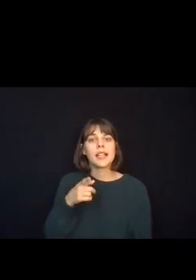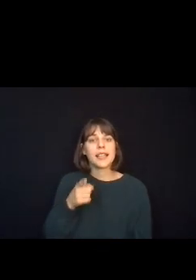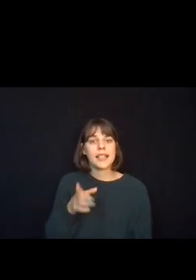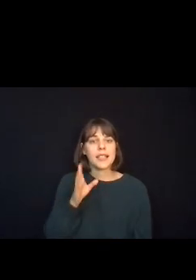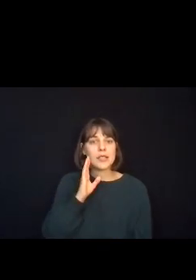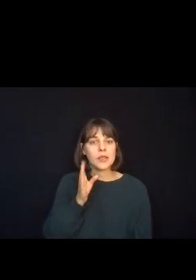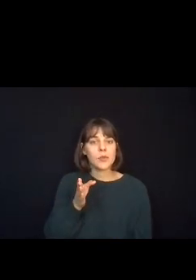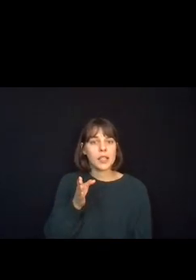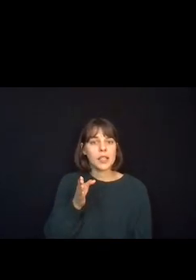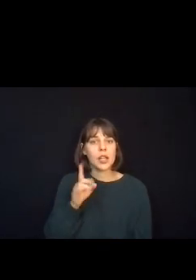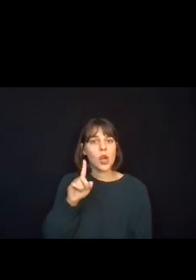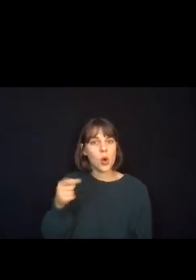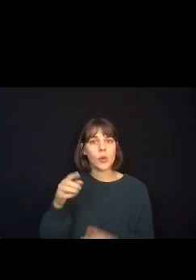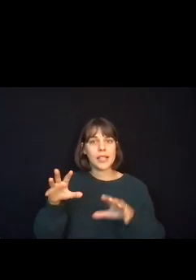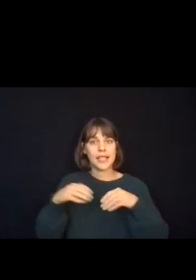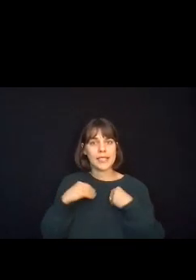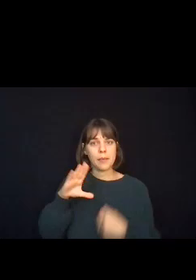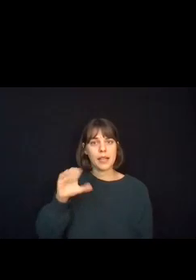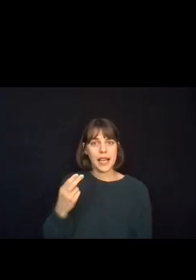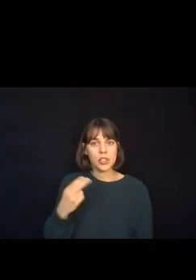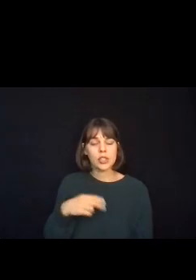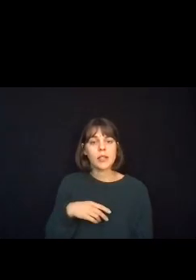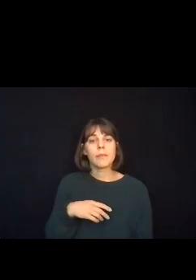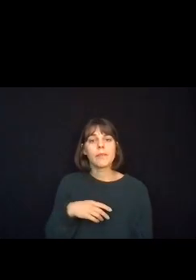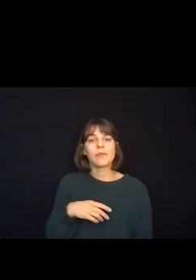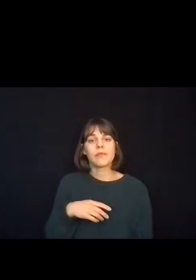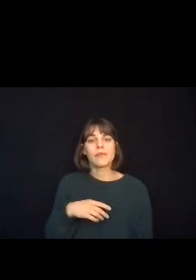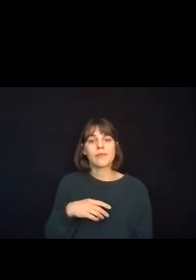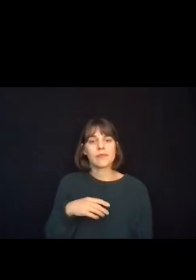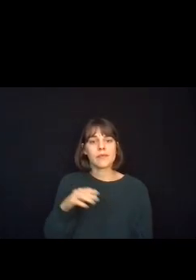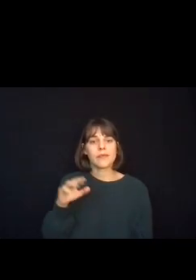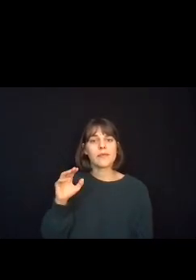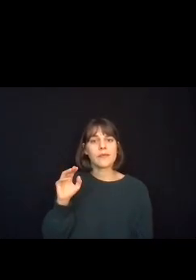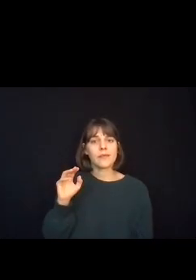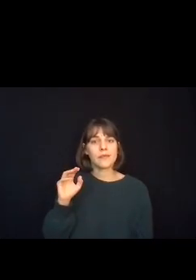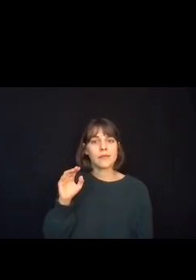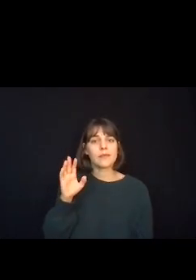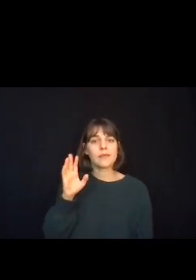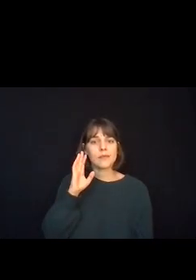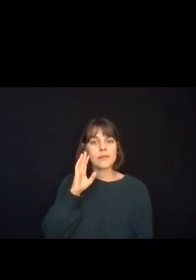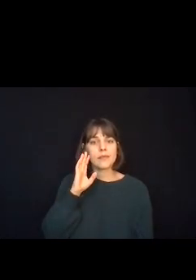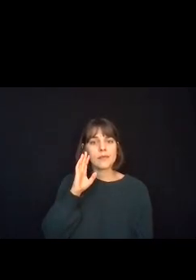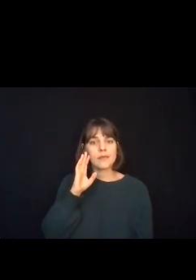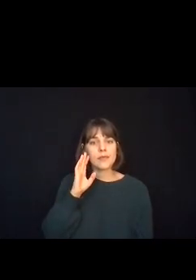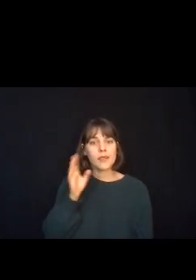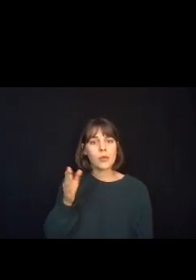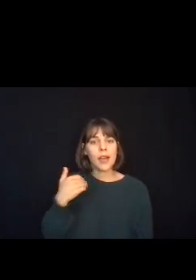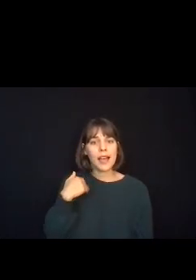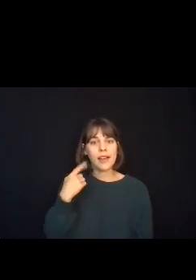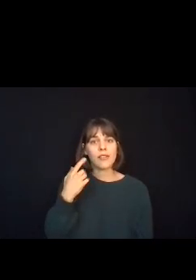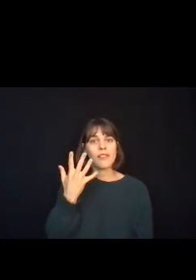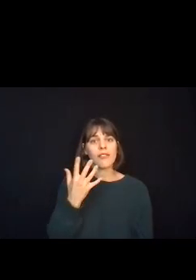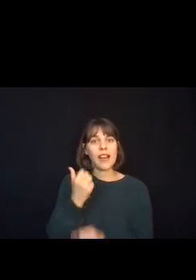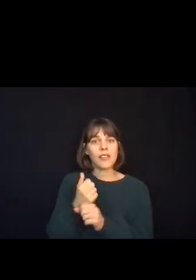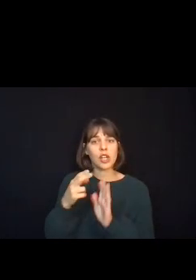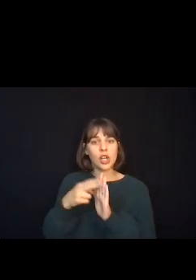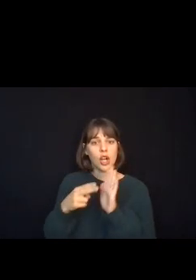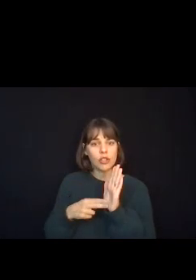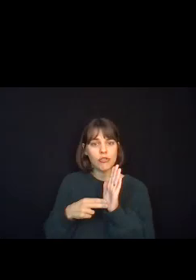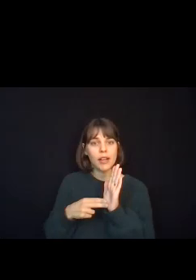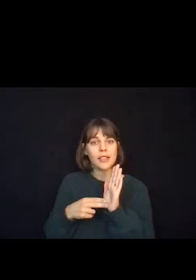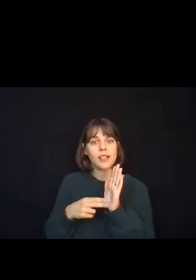for a 5-year contract, and we do have the 2 one-year periods added into this for a total of 7 years as needed, and